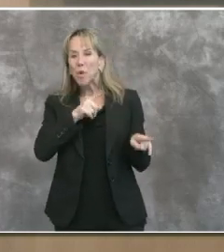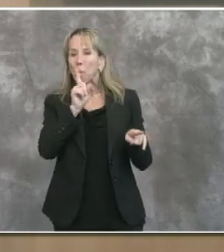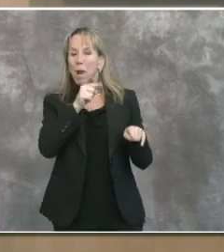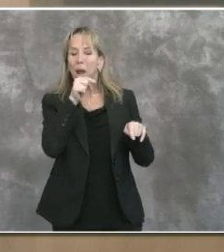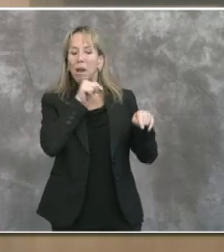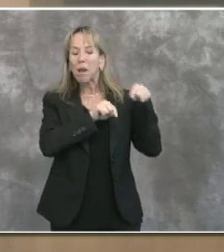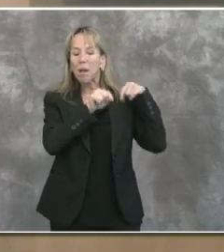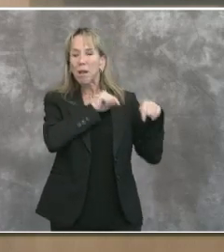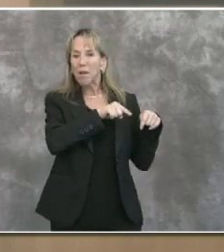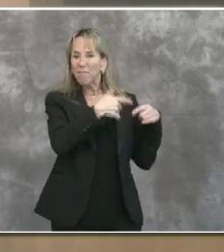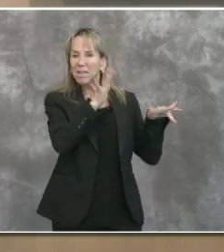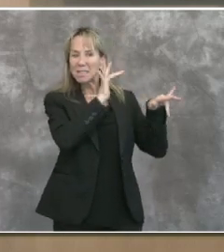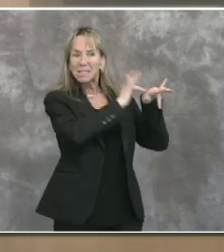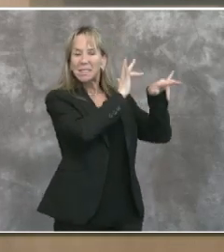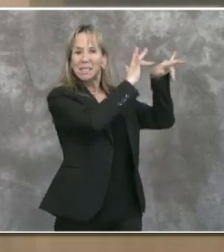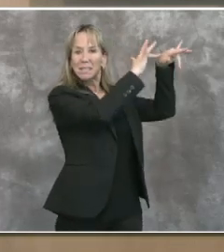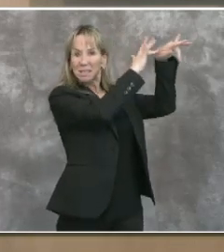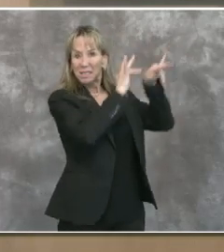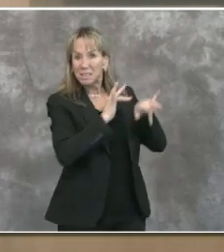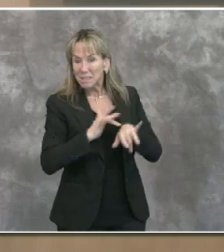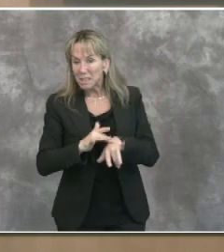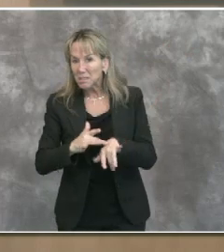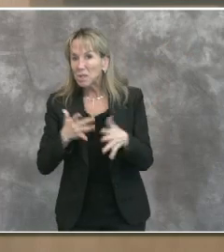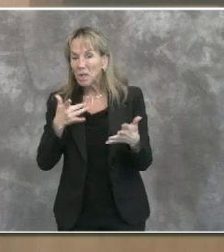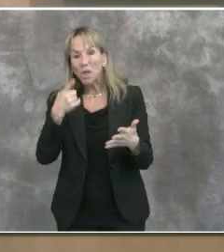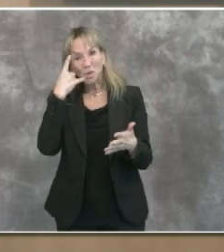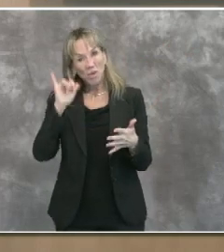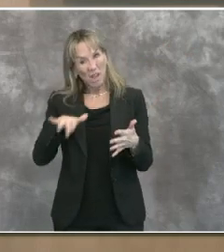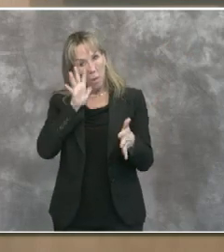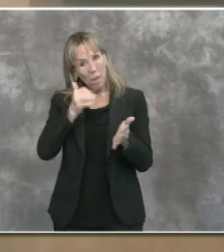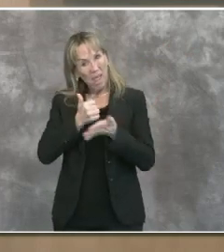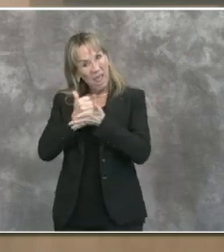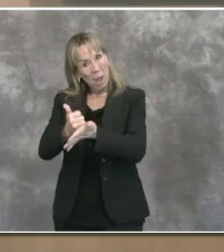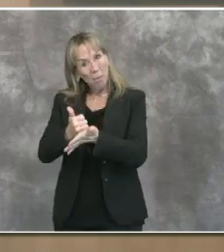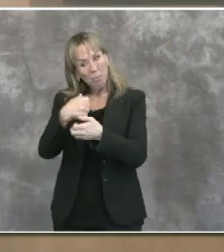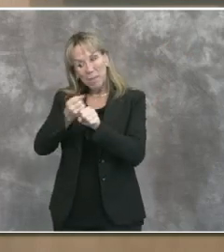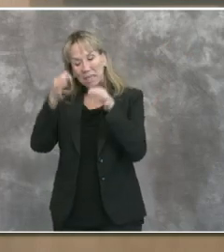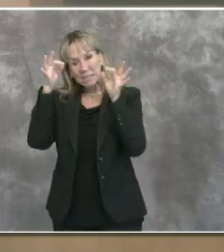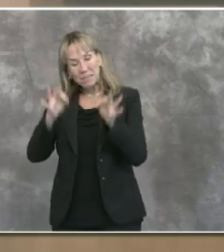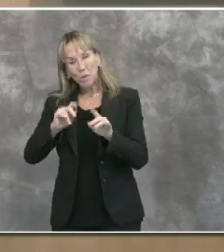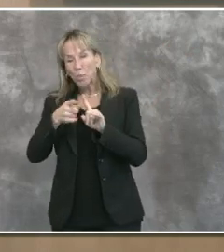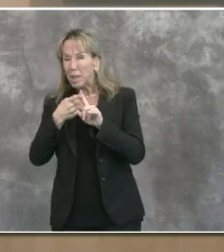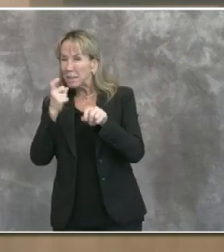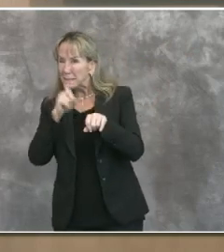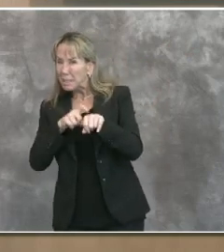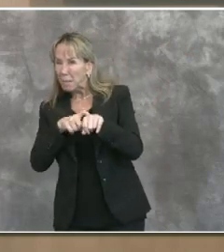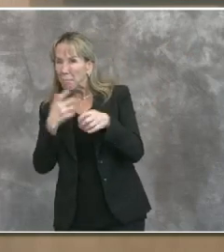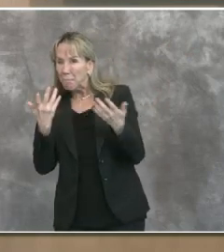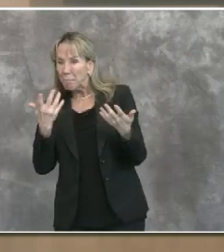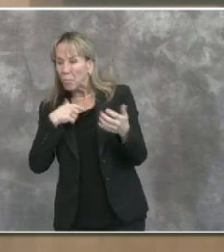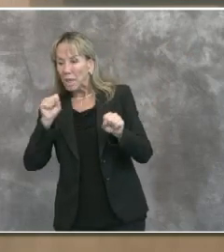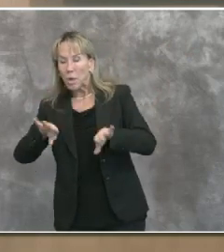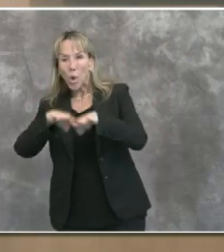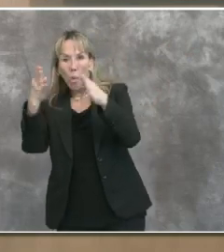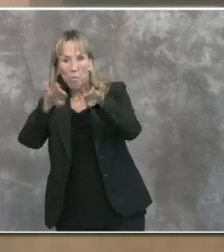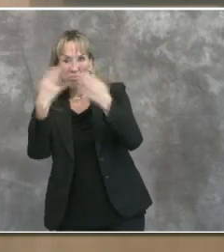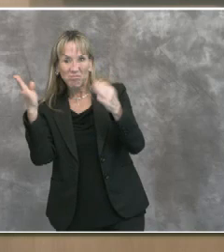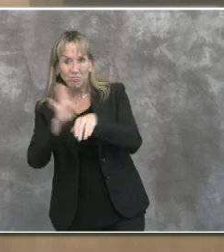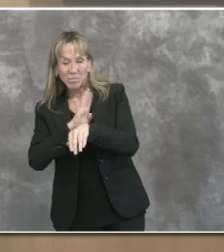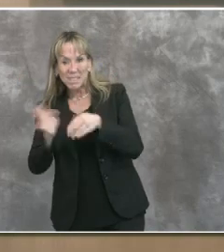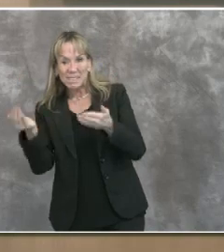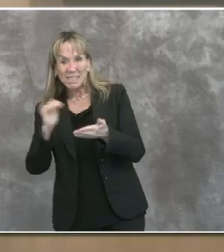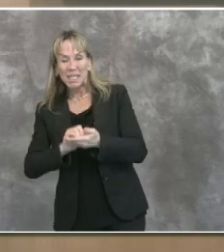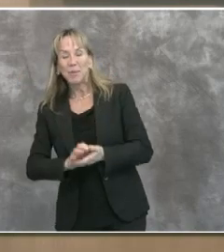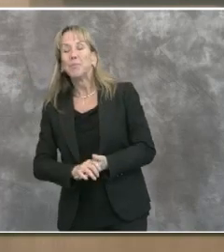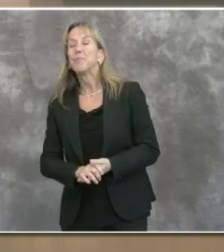when parts of the economy are allowed to reopen? Well, I think that was two exciting things we heard from the governor's